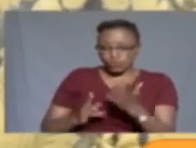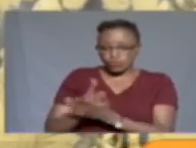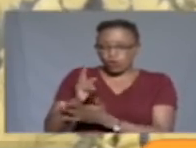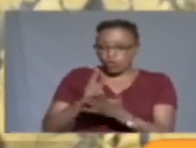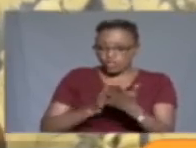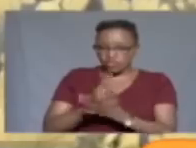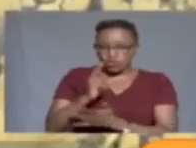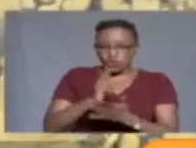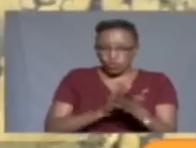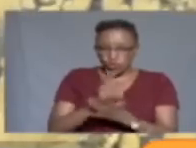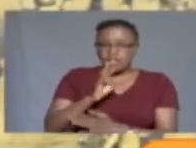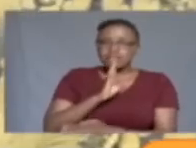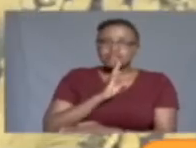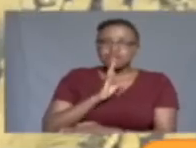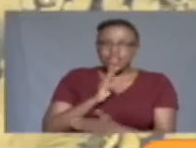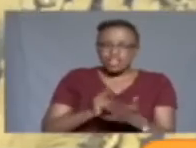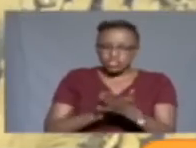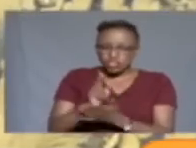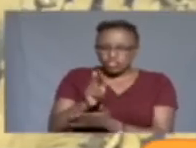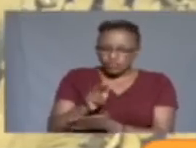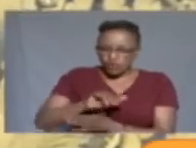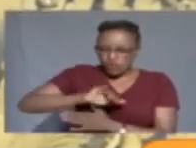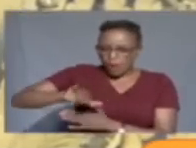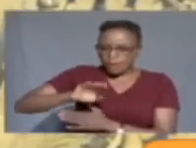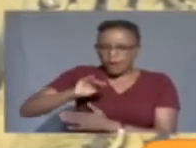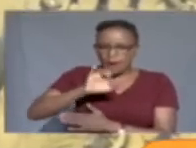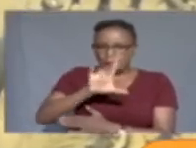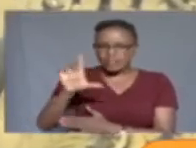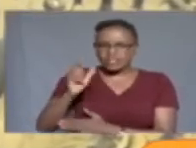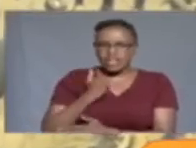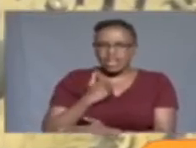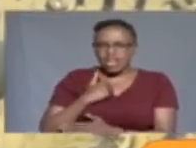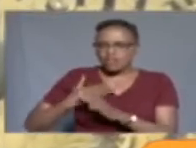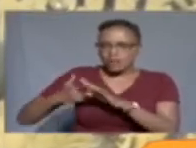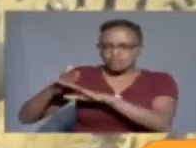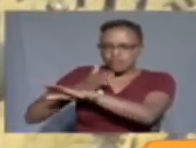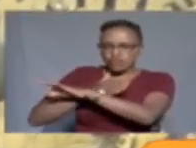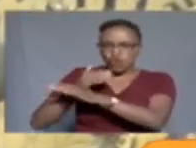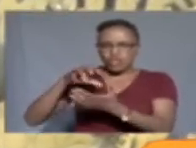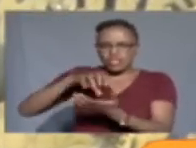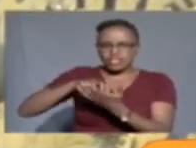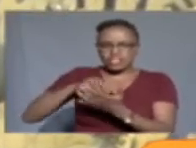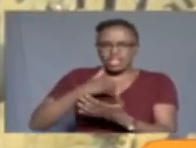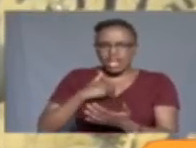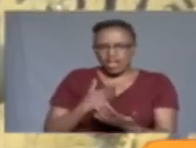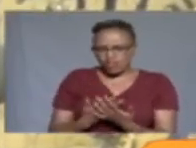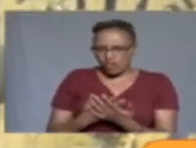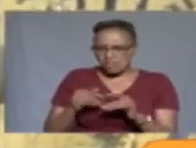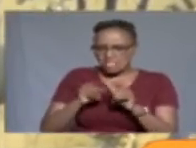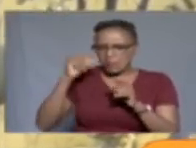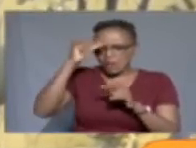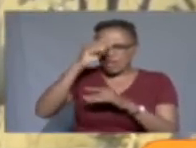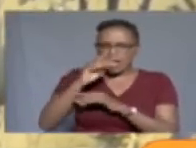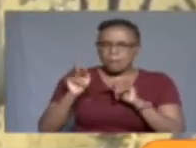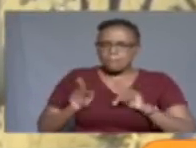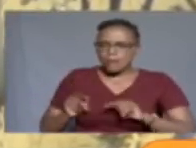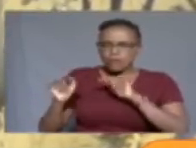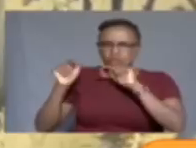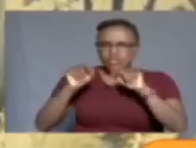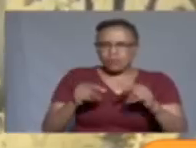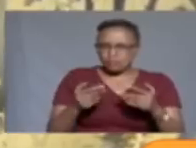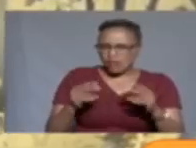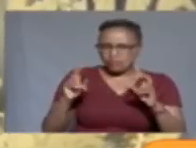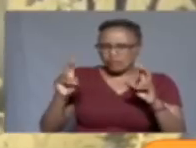with genuine bills, with genuine debts, with genuine pending bills, because we've been having previous cases. Immediately I took over as governor, people came out with